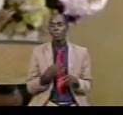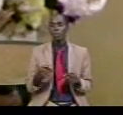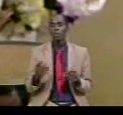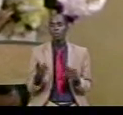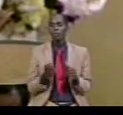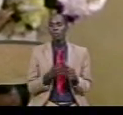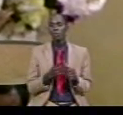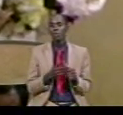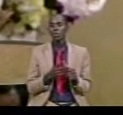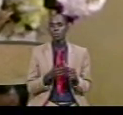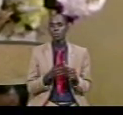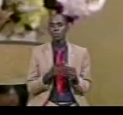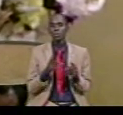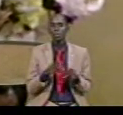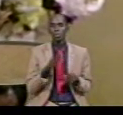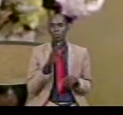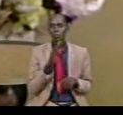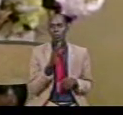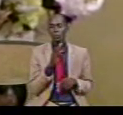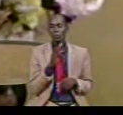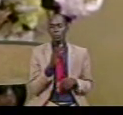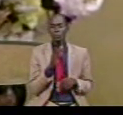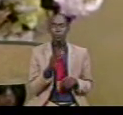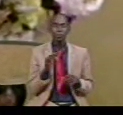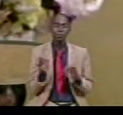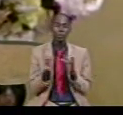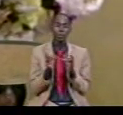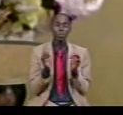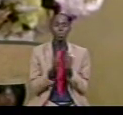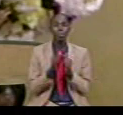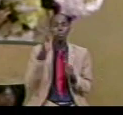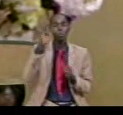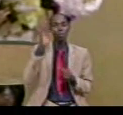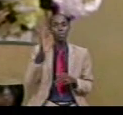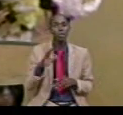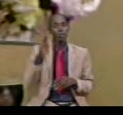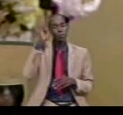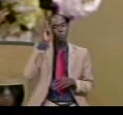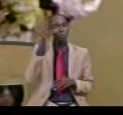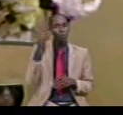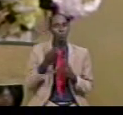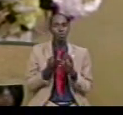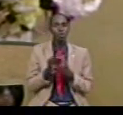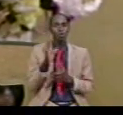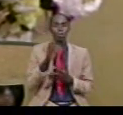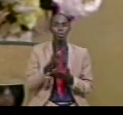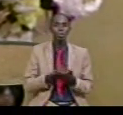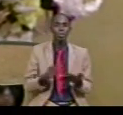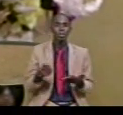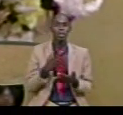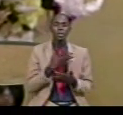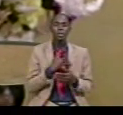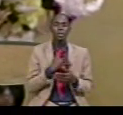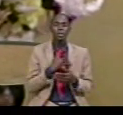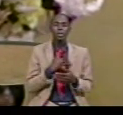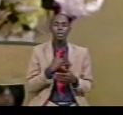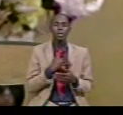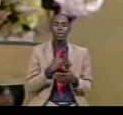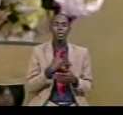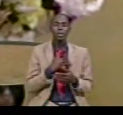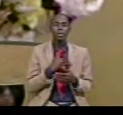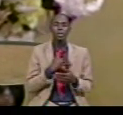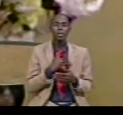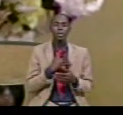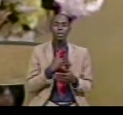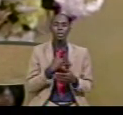Kumuyi was through his writings. Since then, we have physically met several times